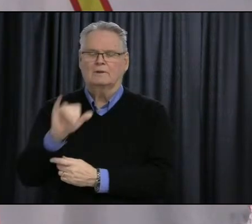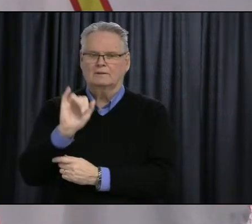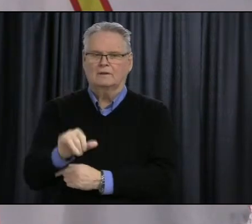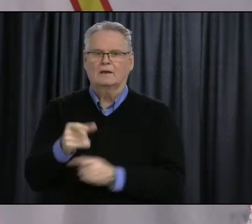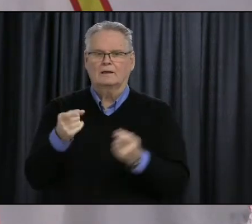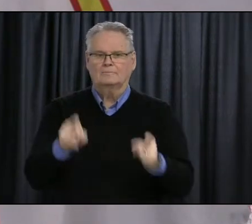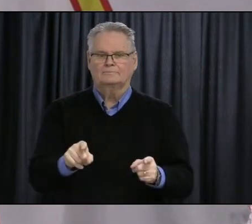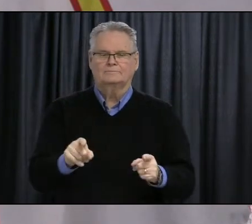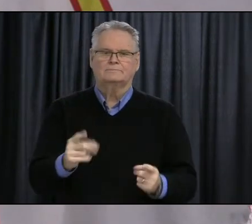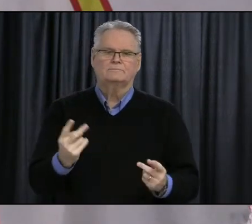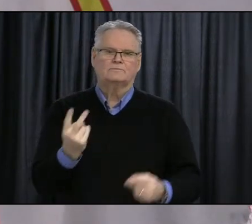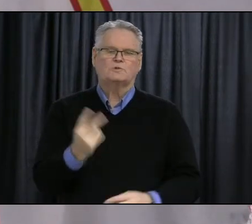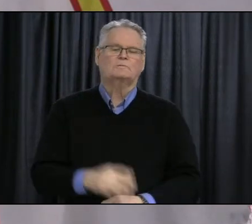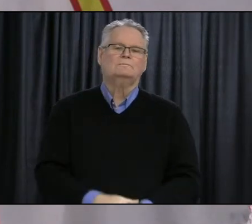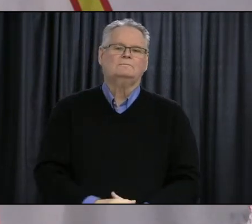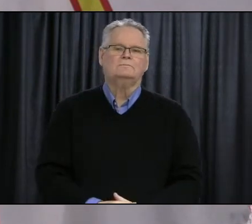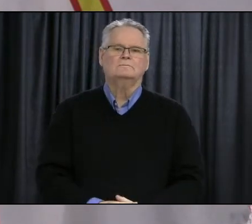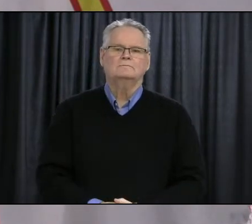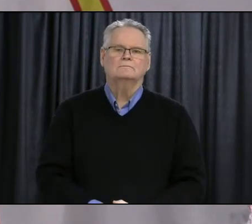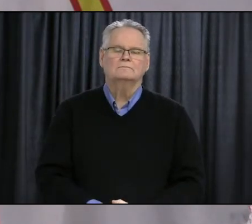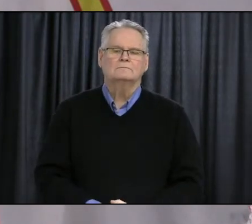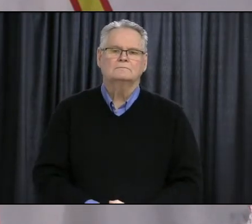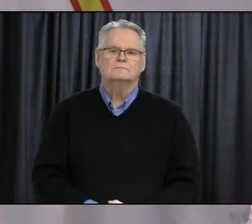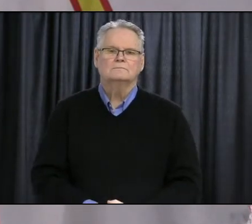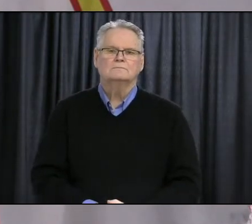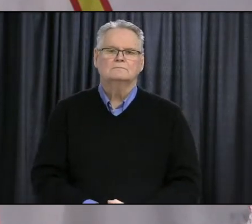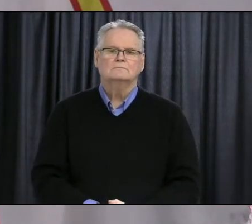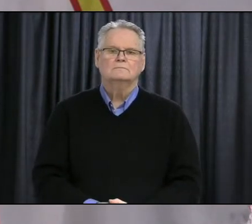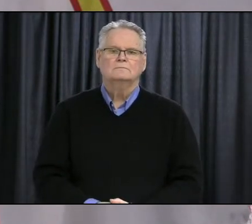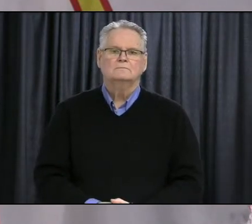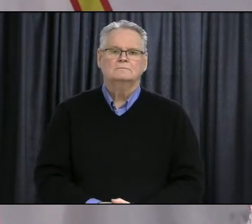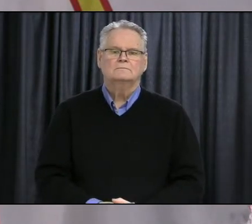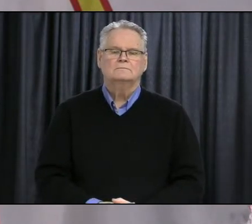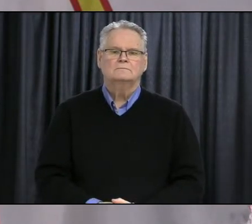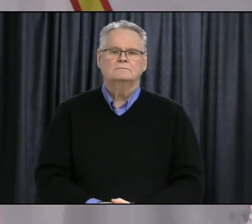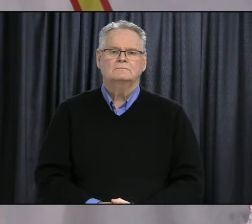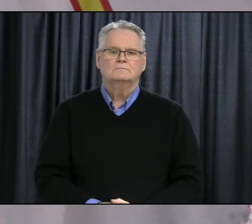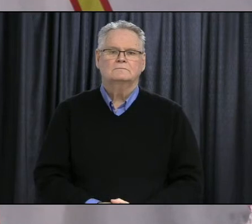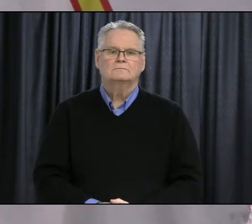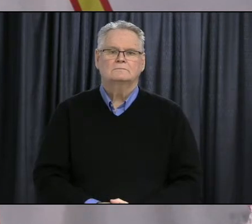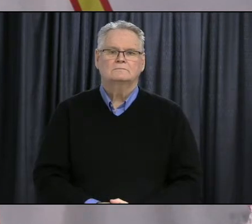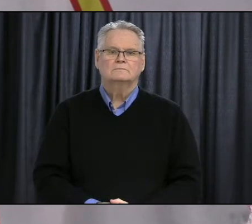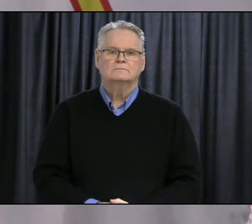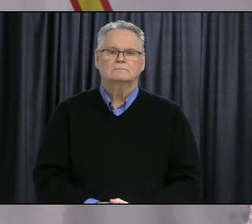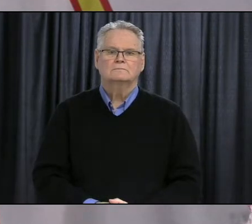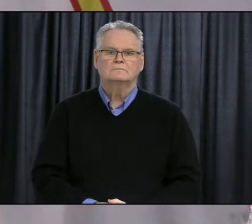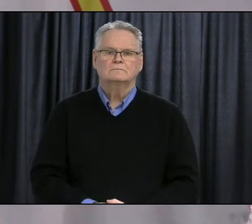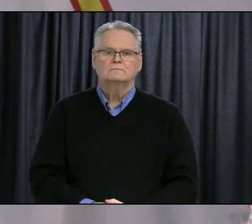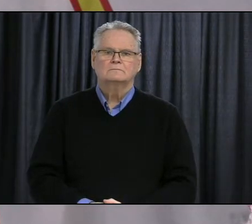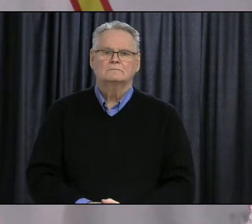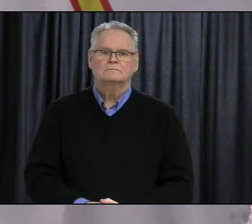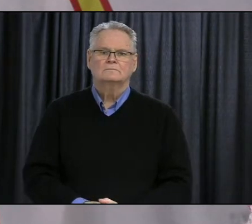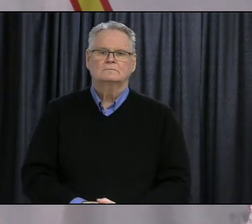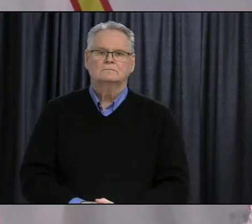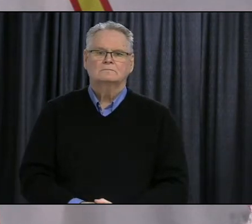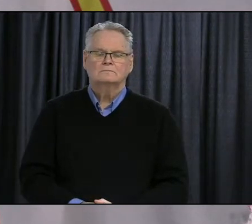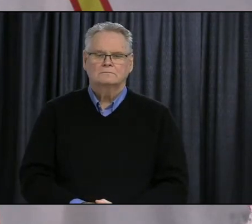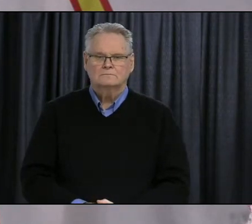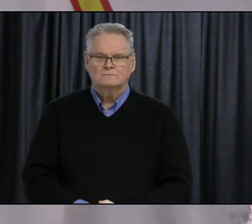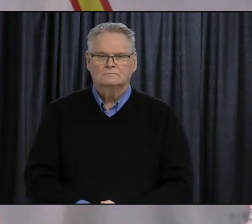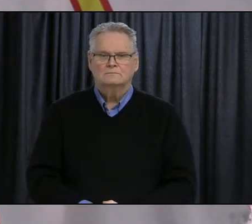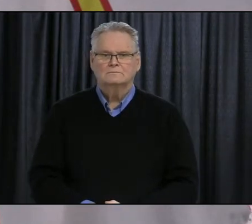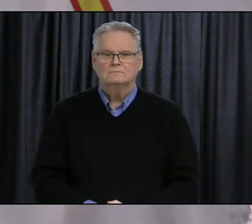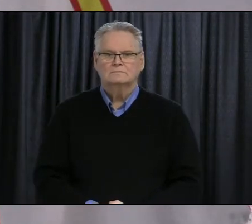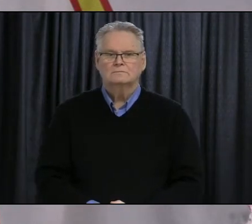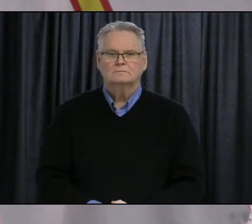no longer in the province. This case is not related to any confirmed cases in Newfoundland and Labrador at this time. To